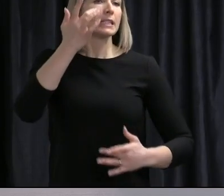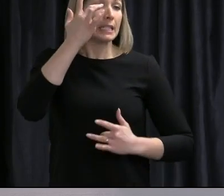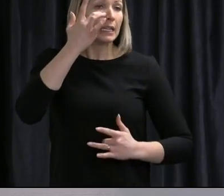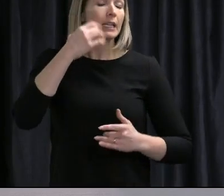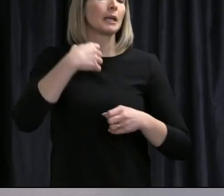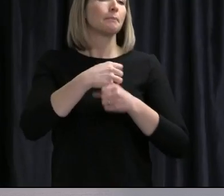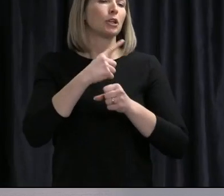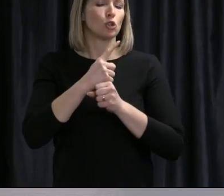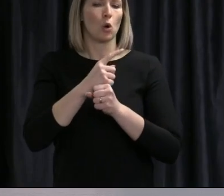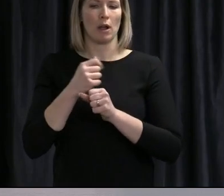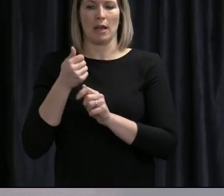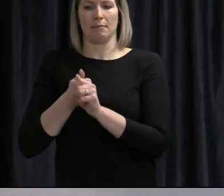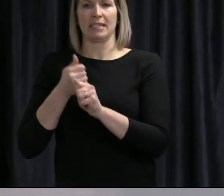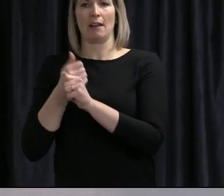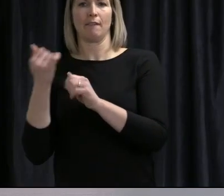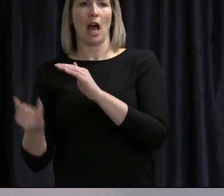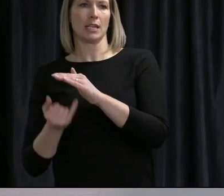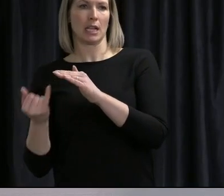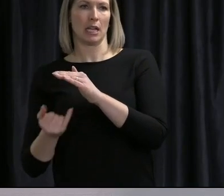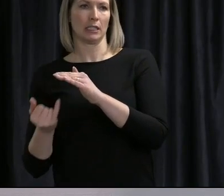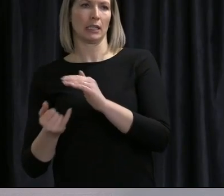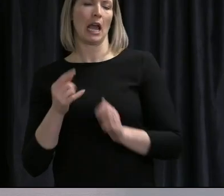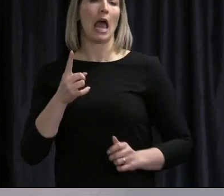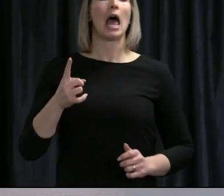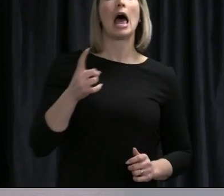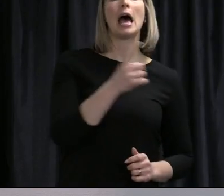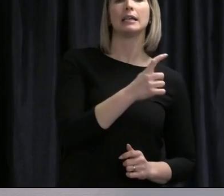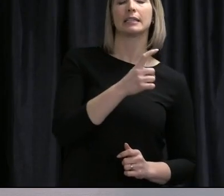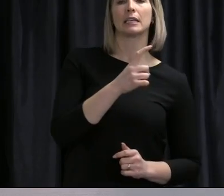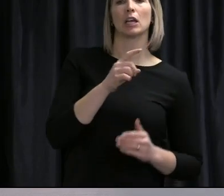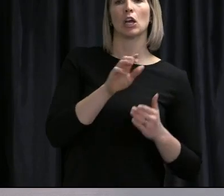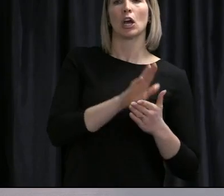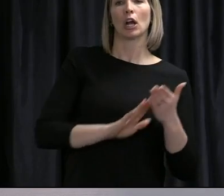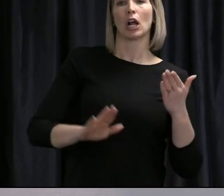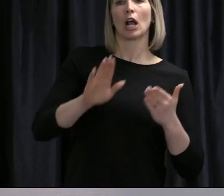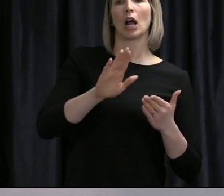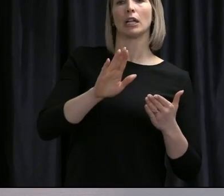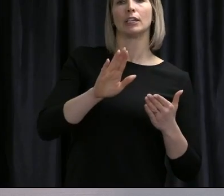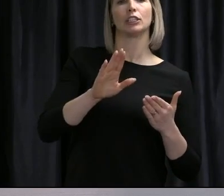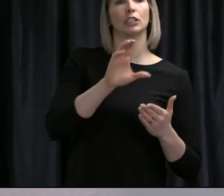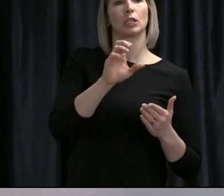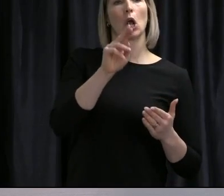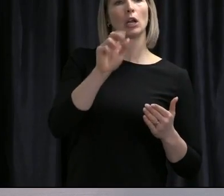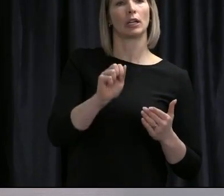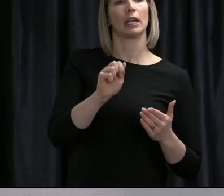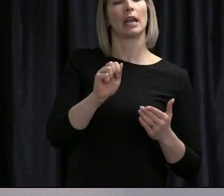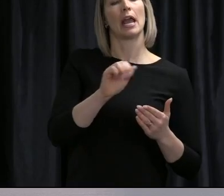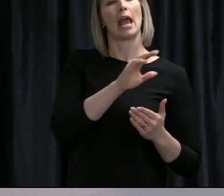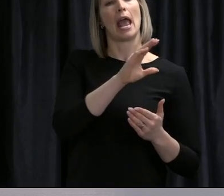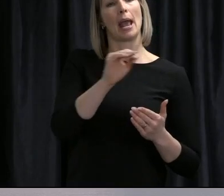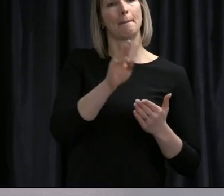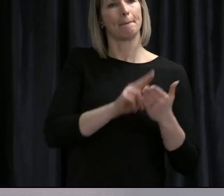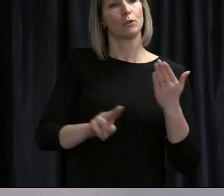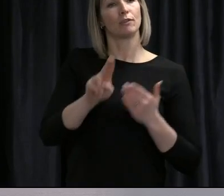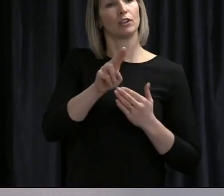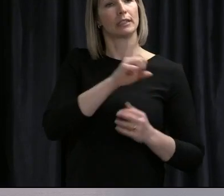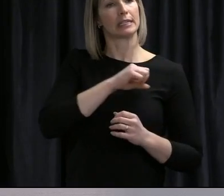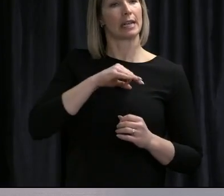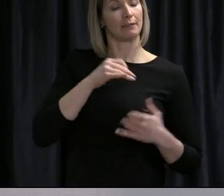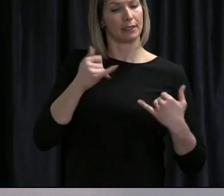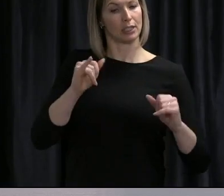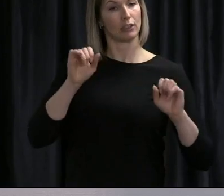contact 811. Are Minister staff still Haggie. working at College of North Atlantic and MUN? Are staff still able to get into College of North Atlantic to include things